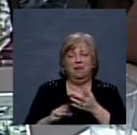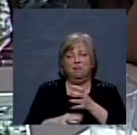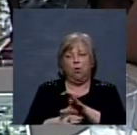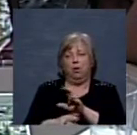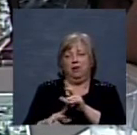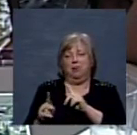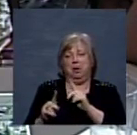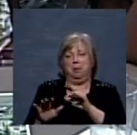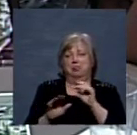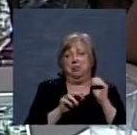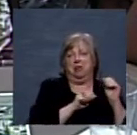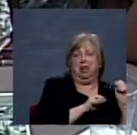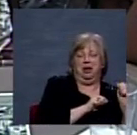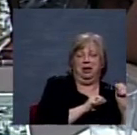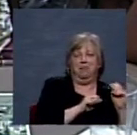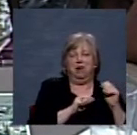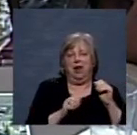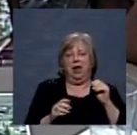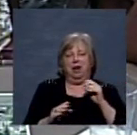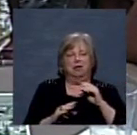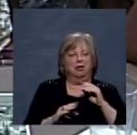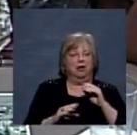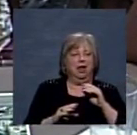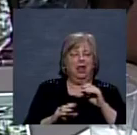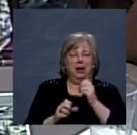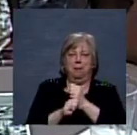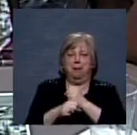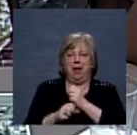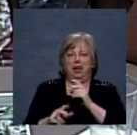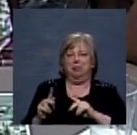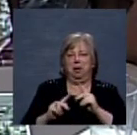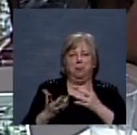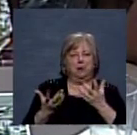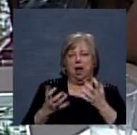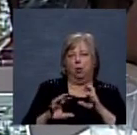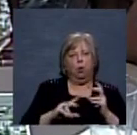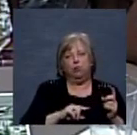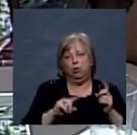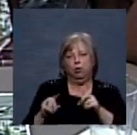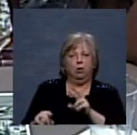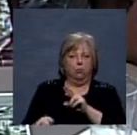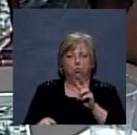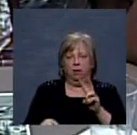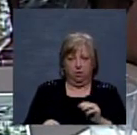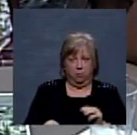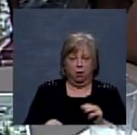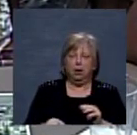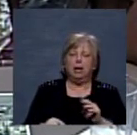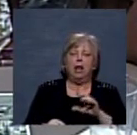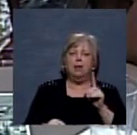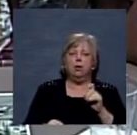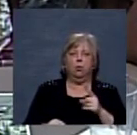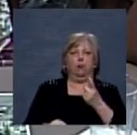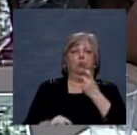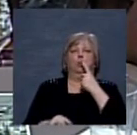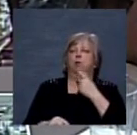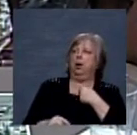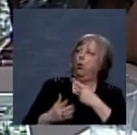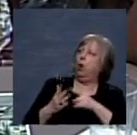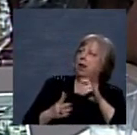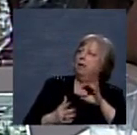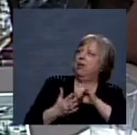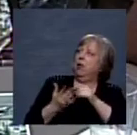business and making customers not want to patronize their businesses. And the question was put to me, what if this